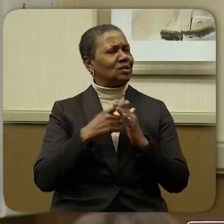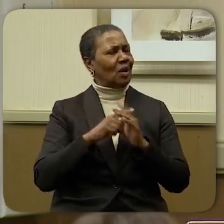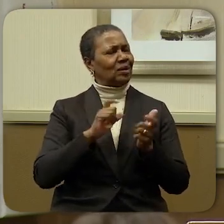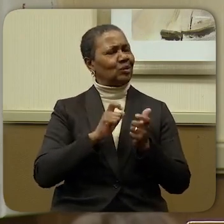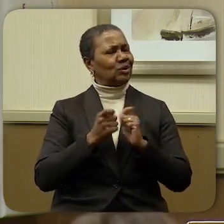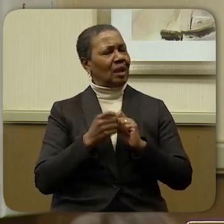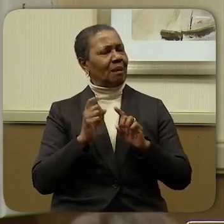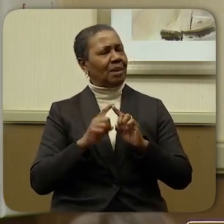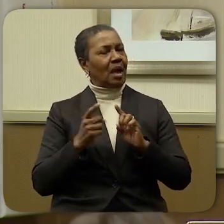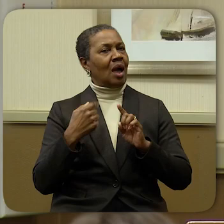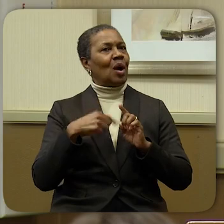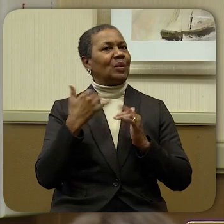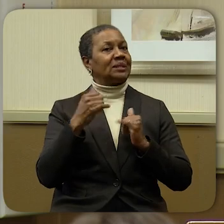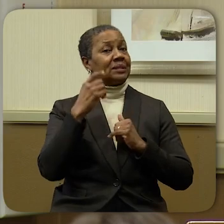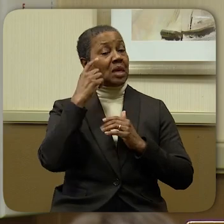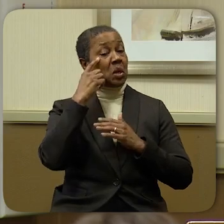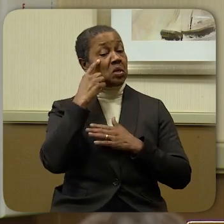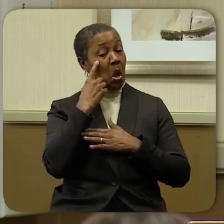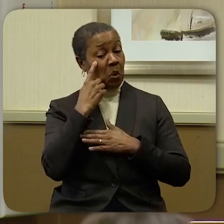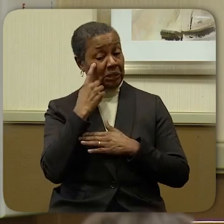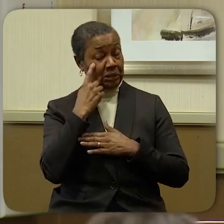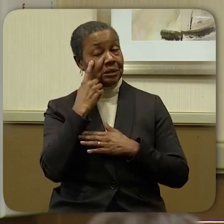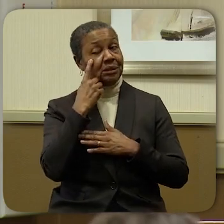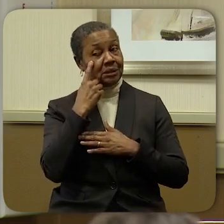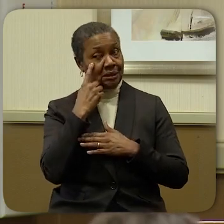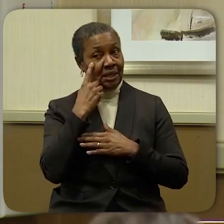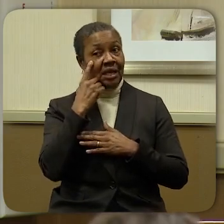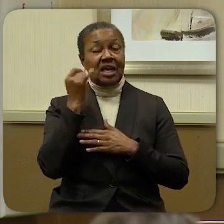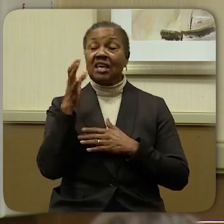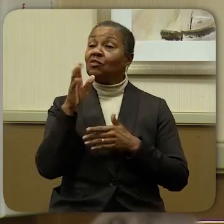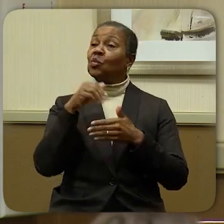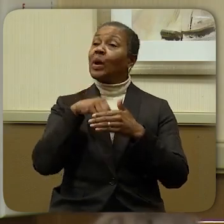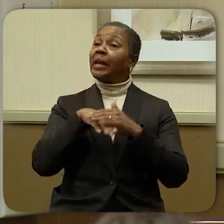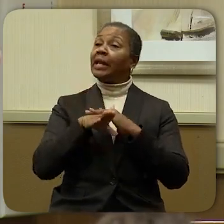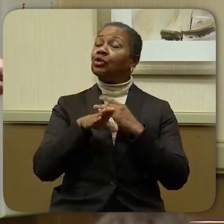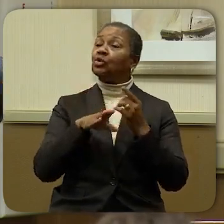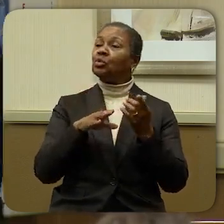still notice, right? You probably still, if you went into